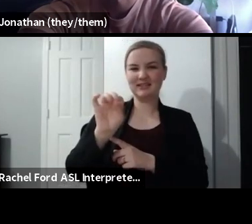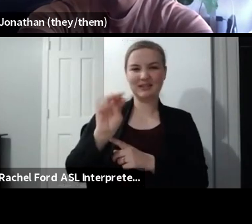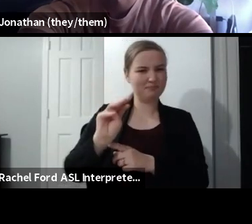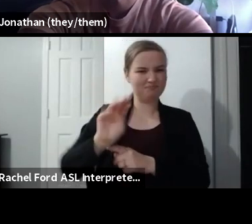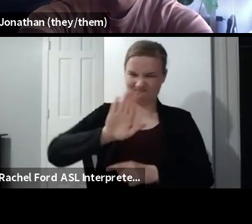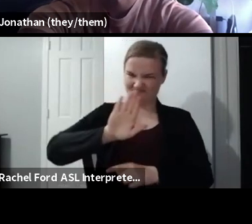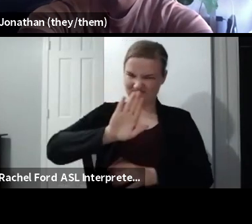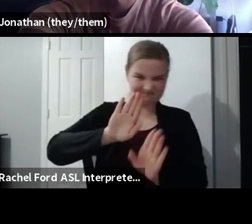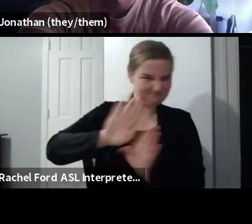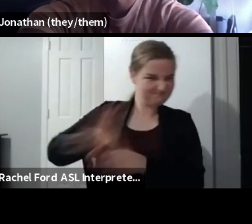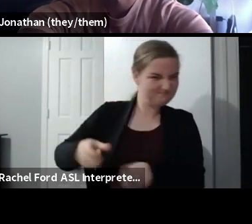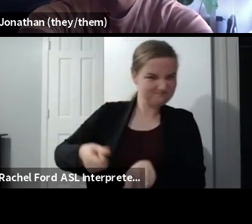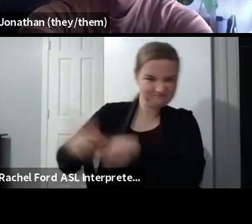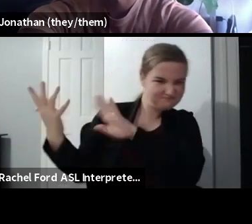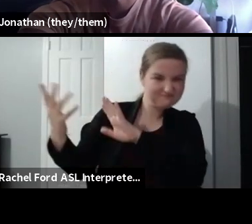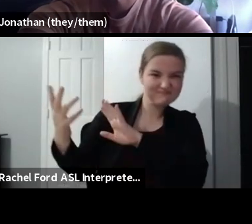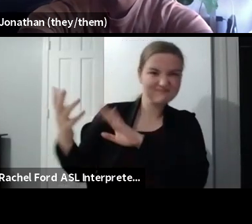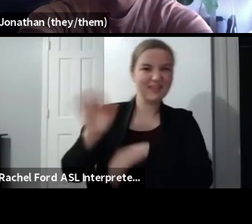anti-racist work is at the center.